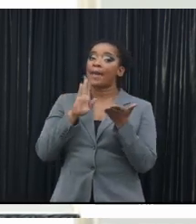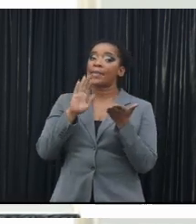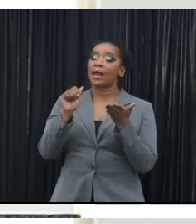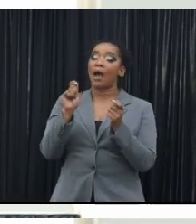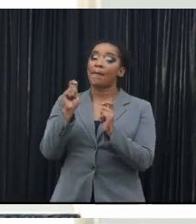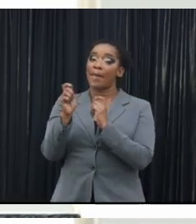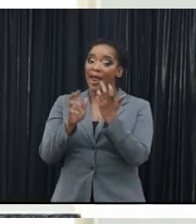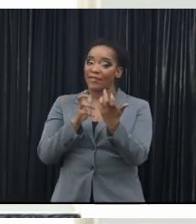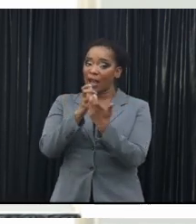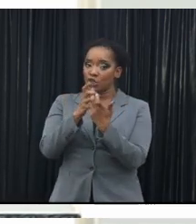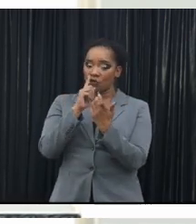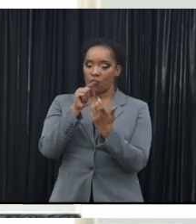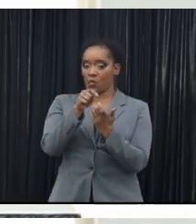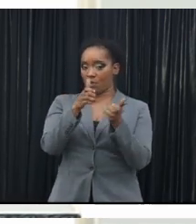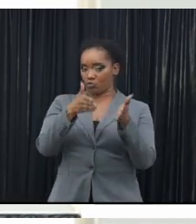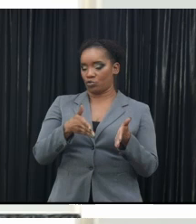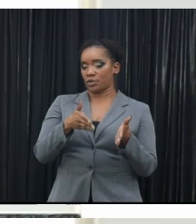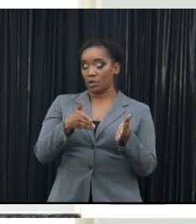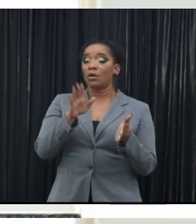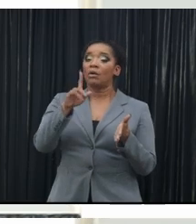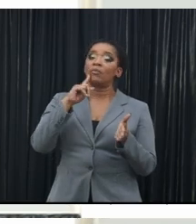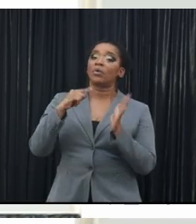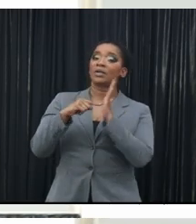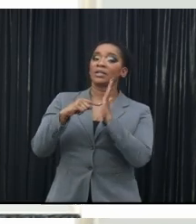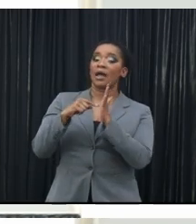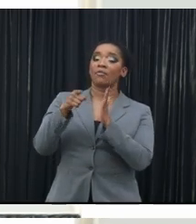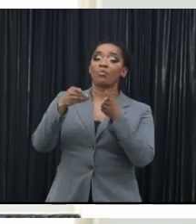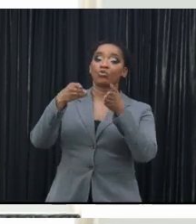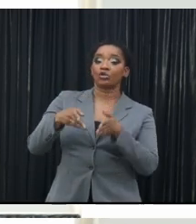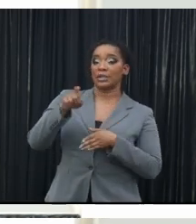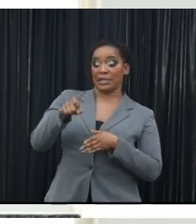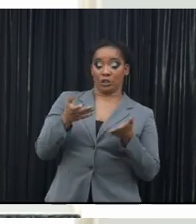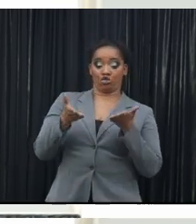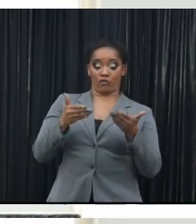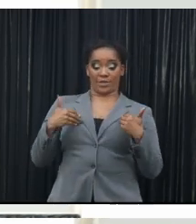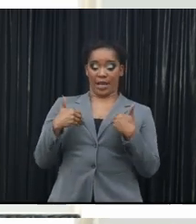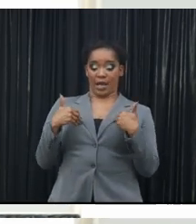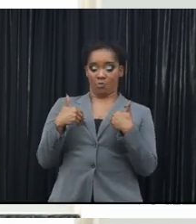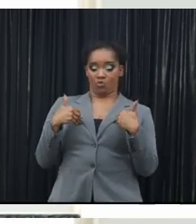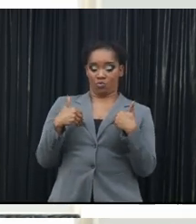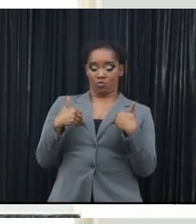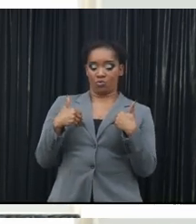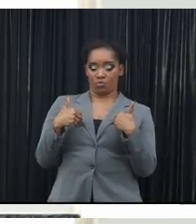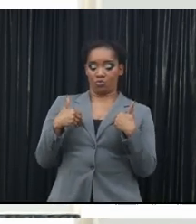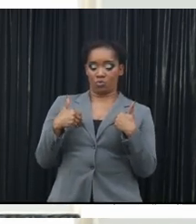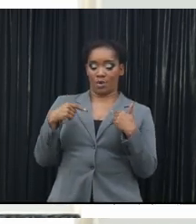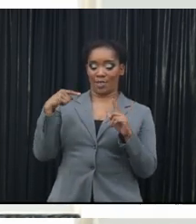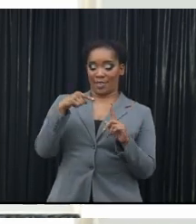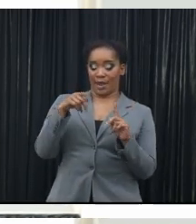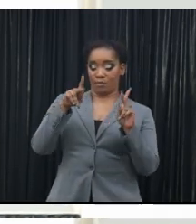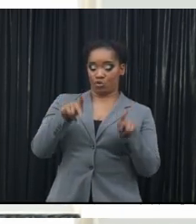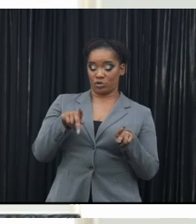an accommodation to a person. So, for example, if a person needs a service animal, and that person needs a